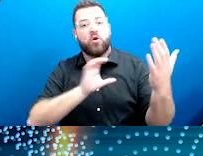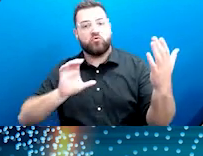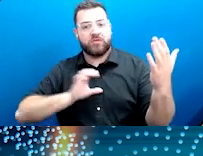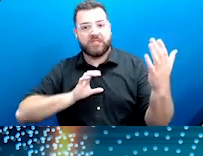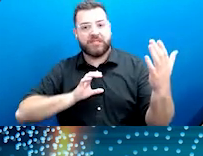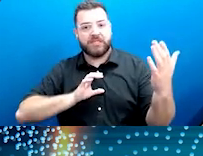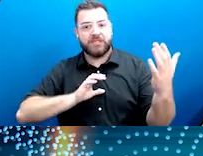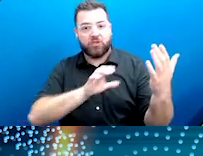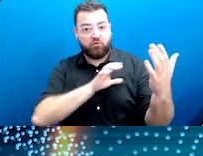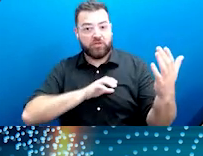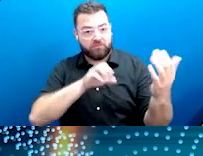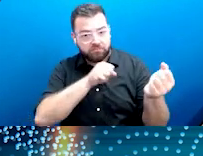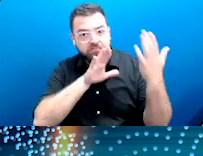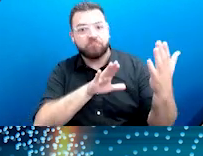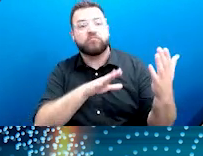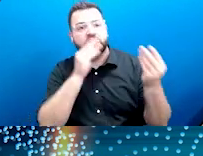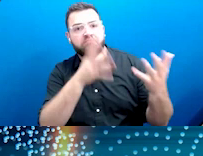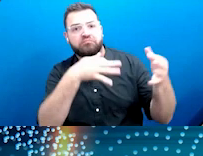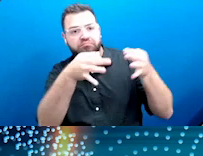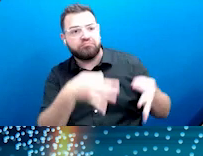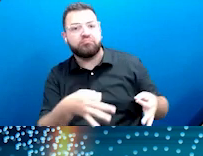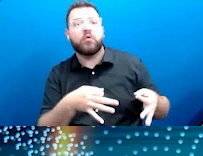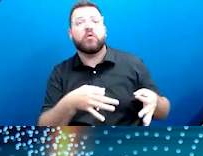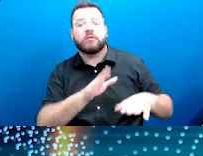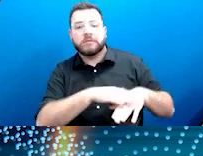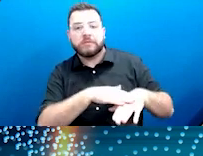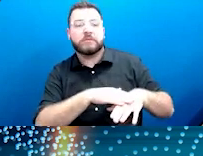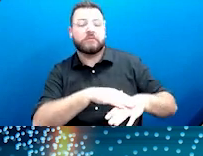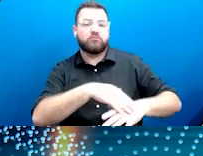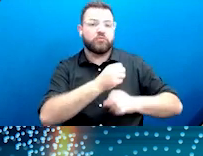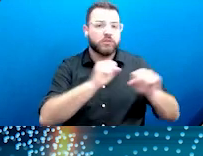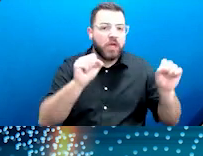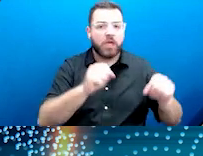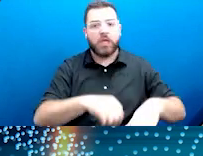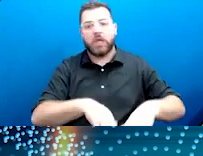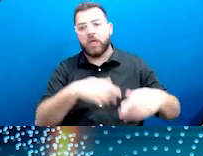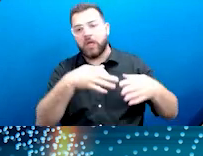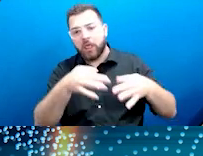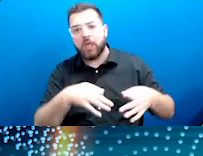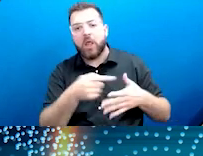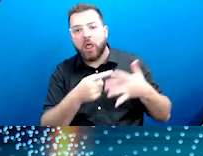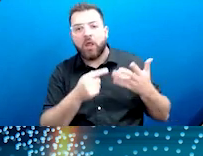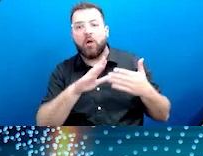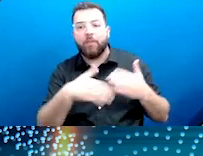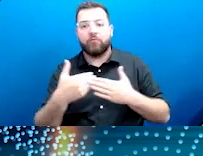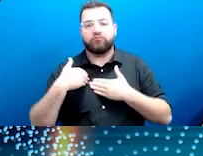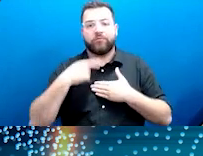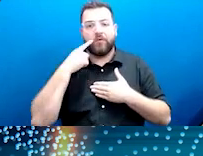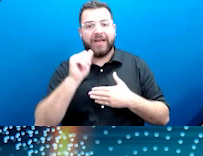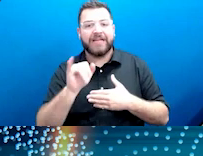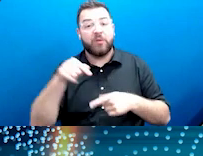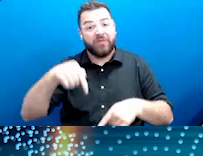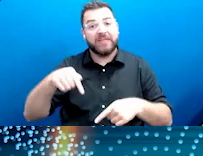should do and how we should be looking out for, to be safe and be covered by everything that AI can do. So I would say this is definitely one of the safer